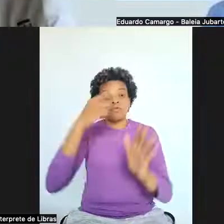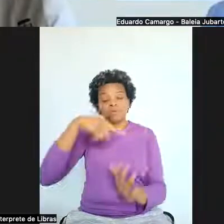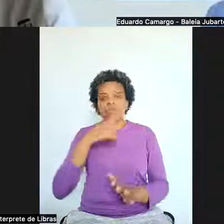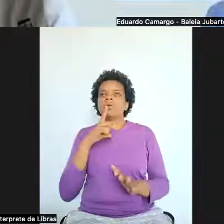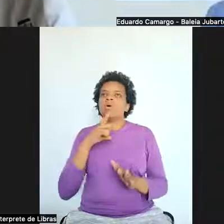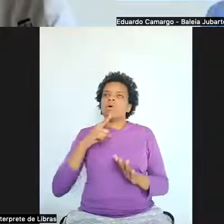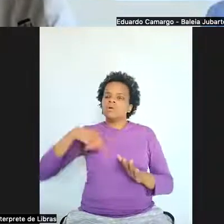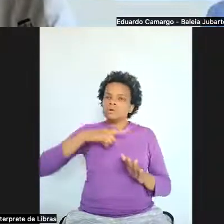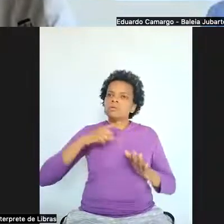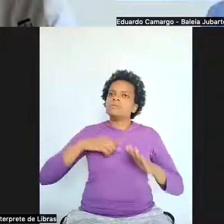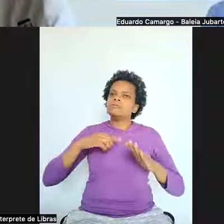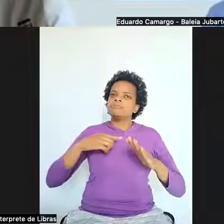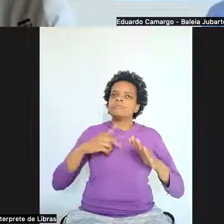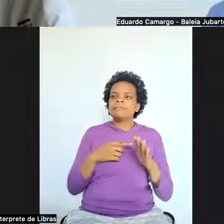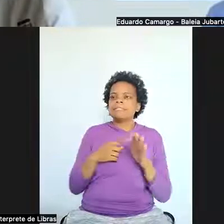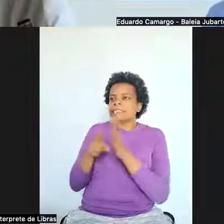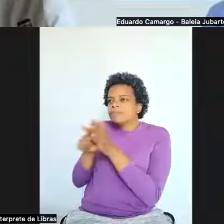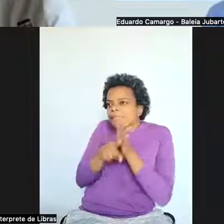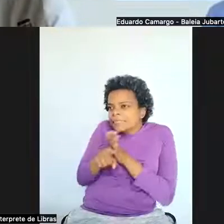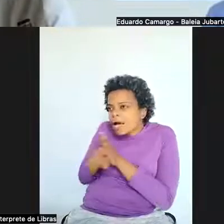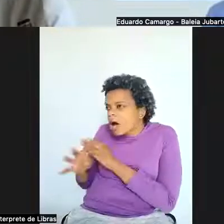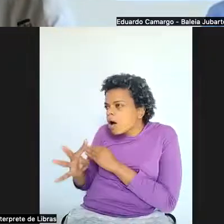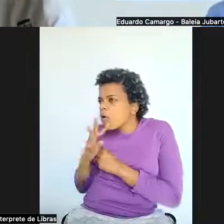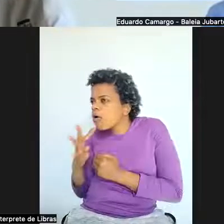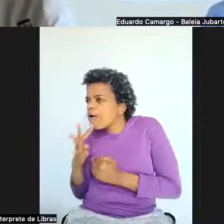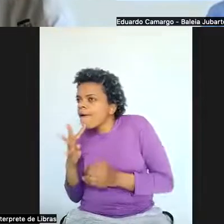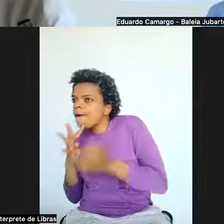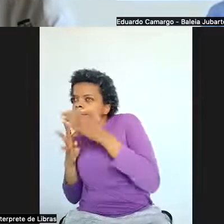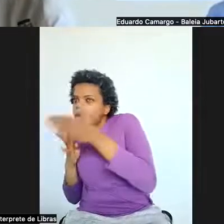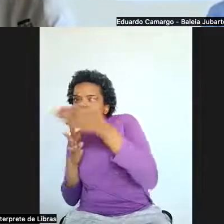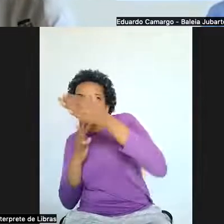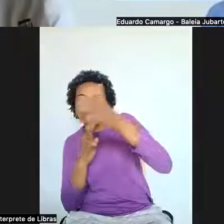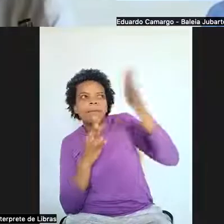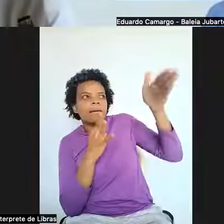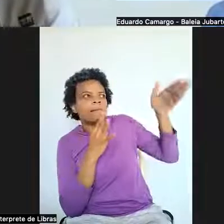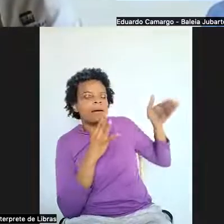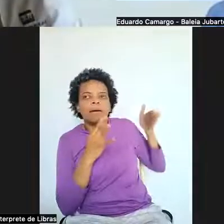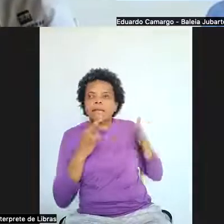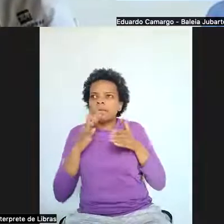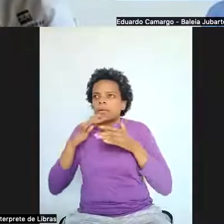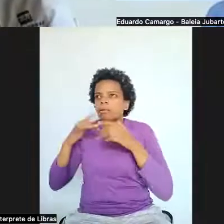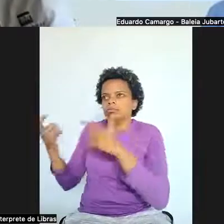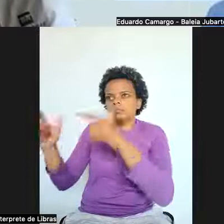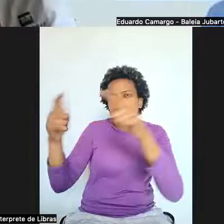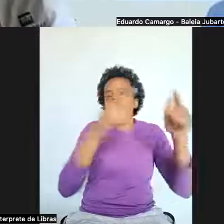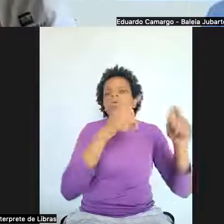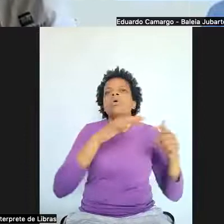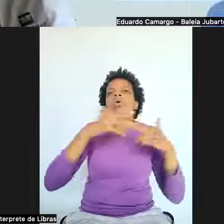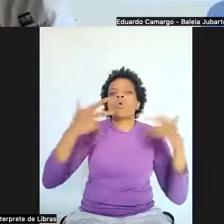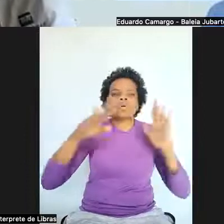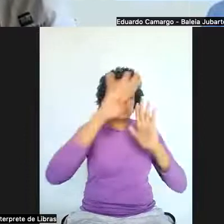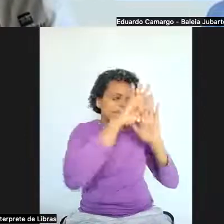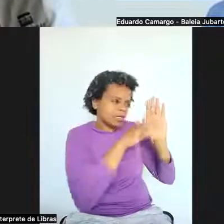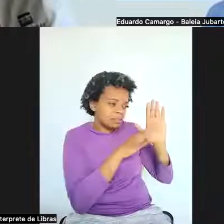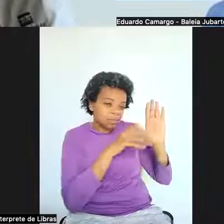Just want to highlight that we're on the first steps of getting to know the environments and the endangered